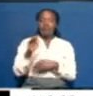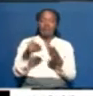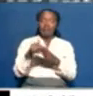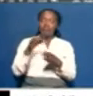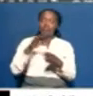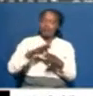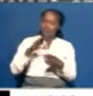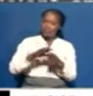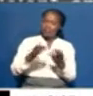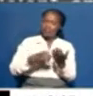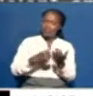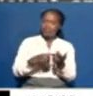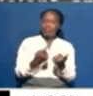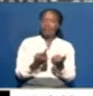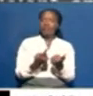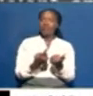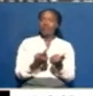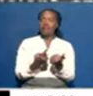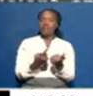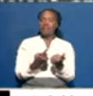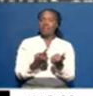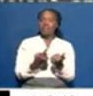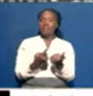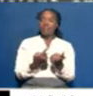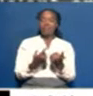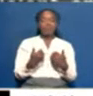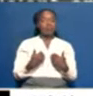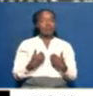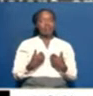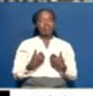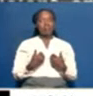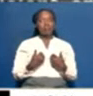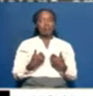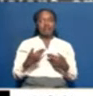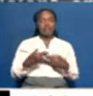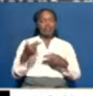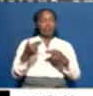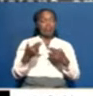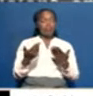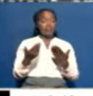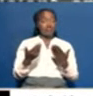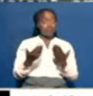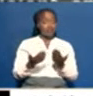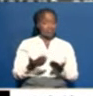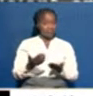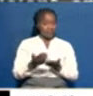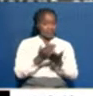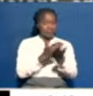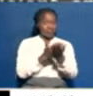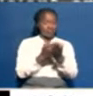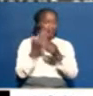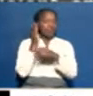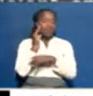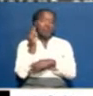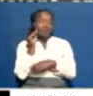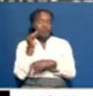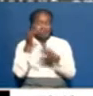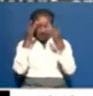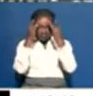to count. We have had as a highly improved experience in determination of pre-election